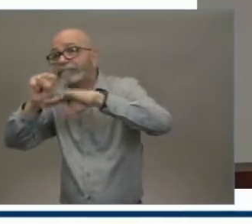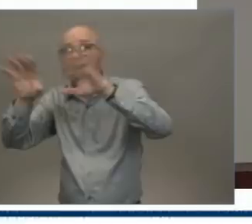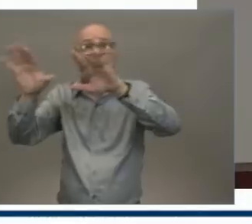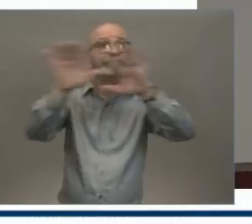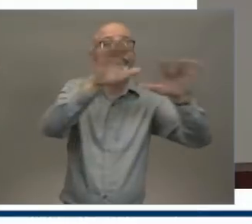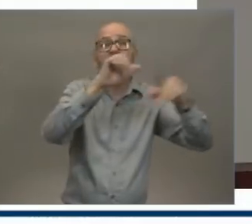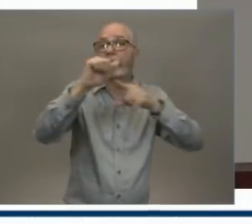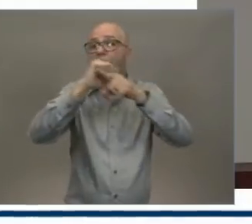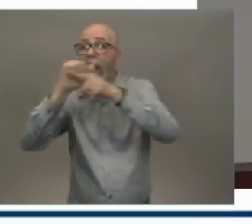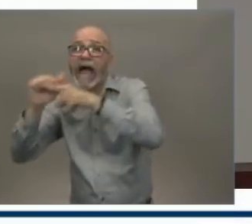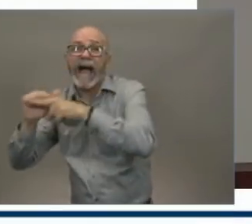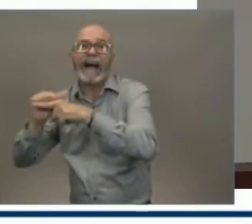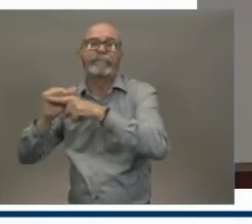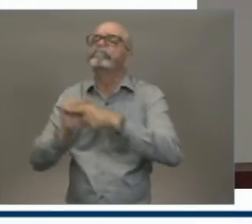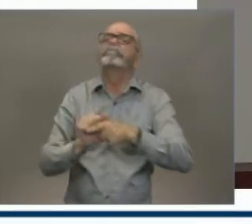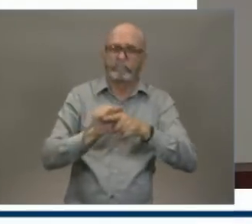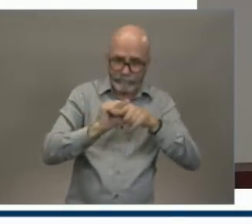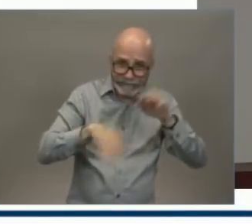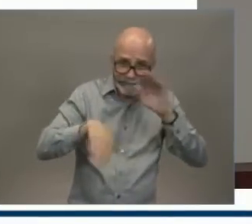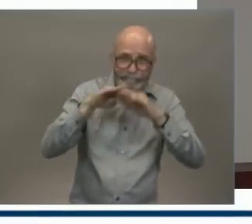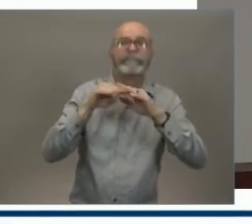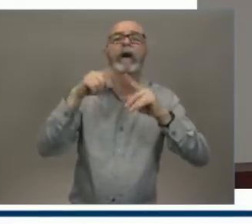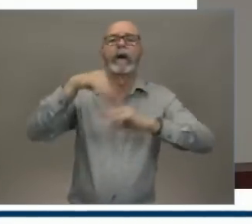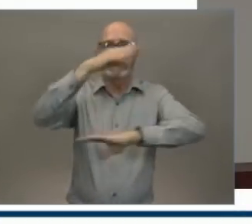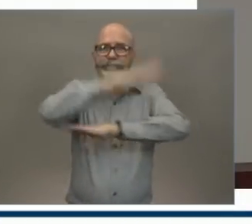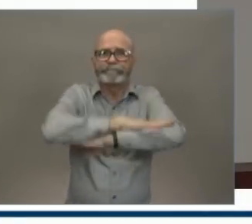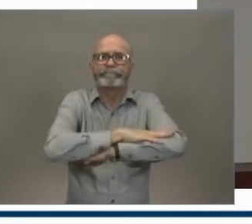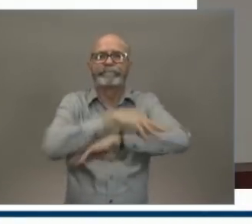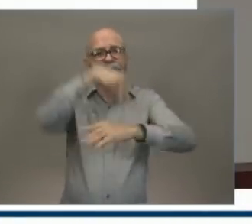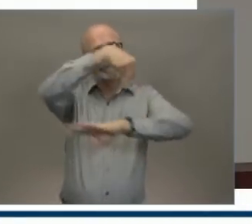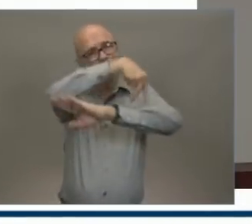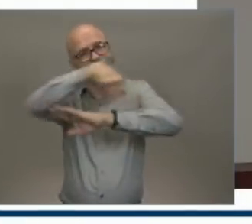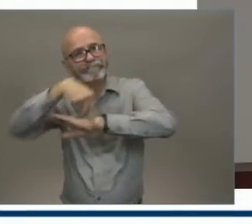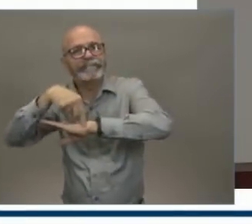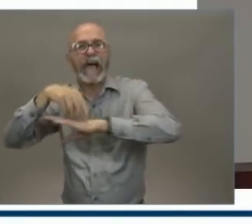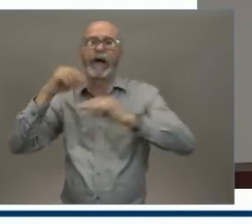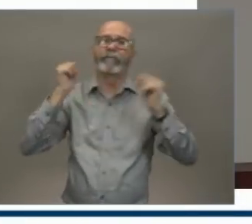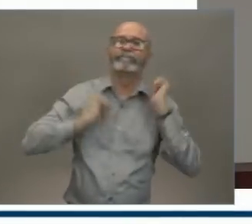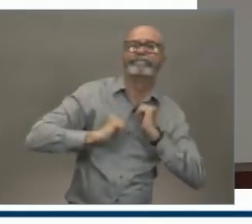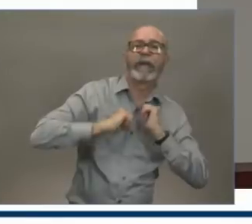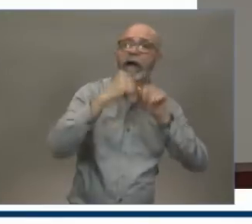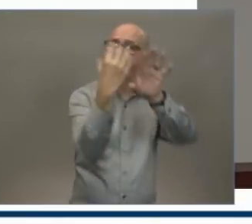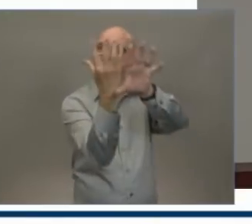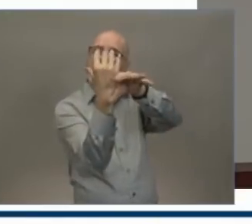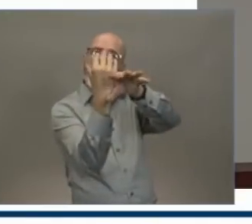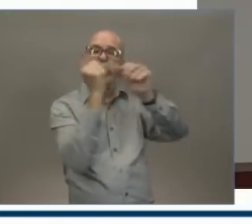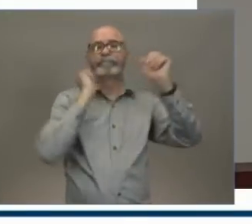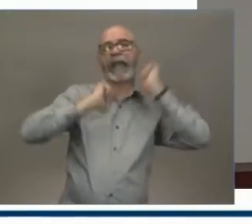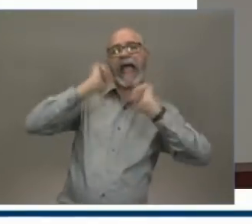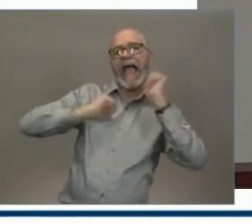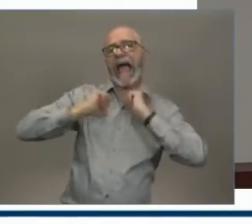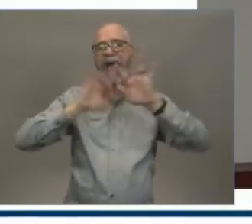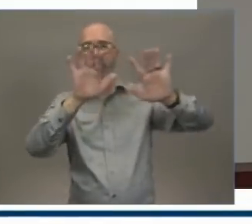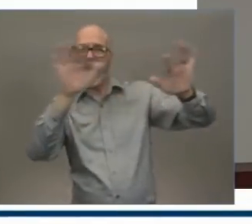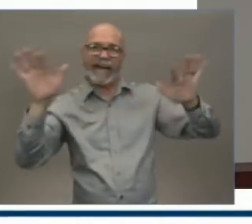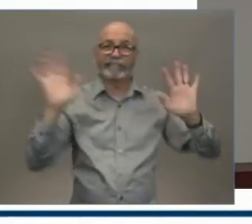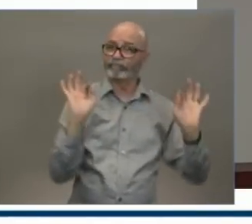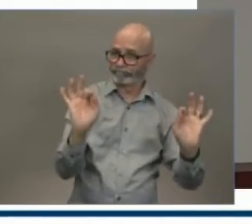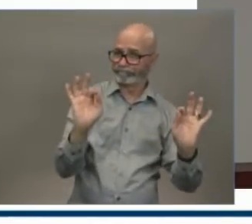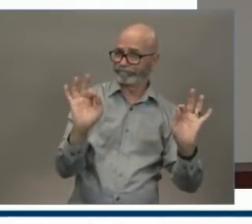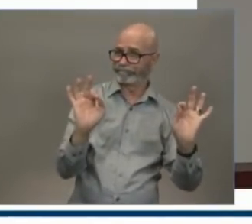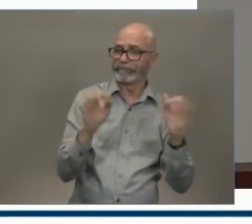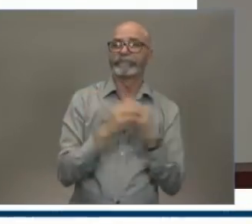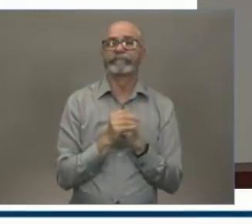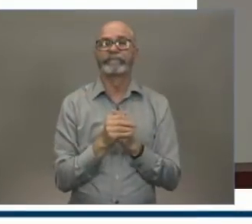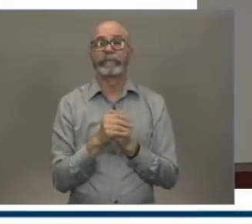could actually stage performances and virtual performances. For sports, games, and competitions,